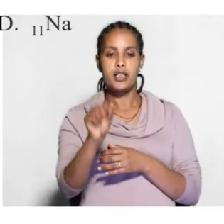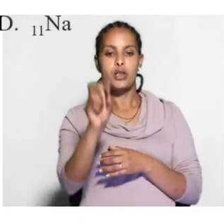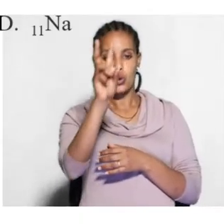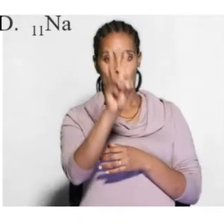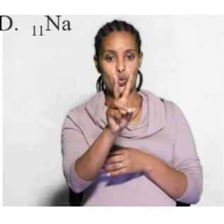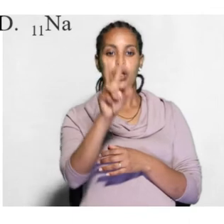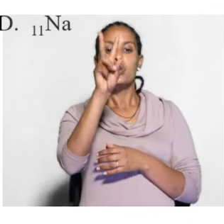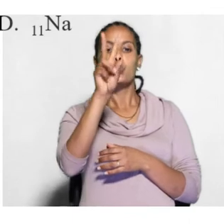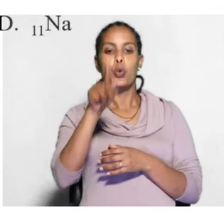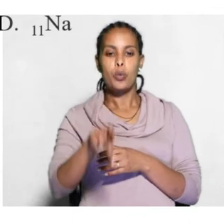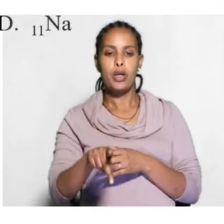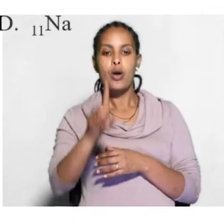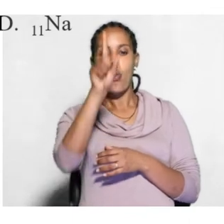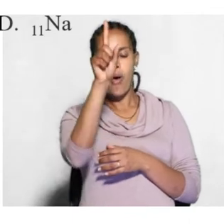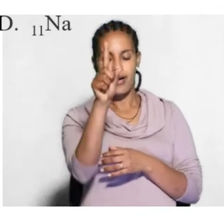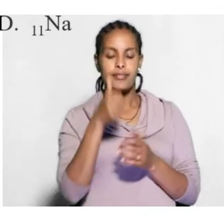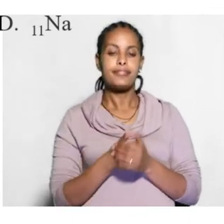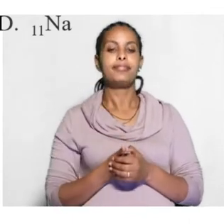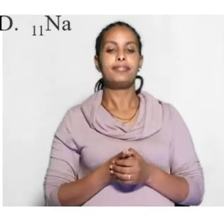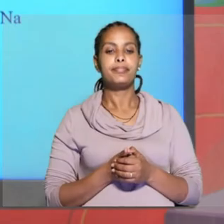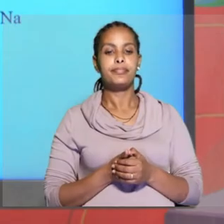2s2, 2p1.